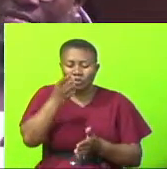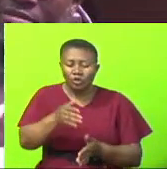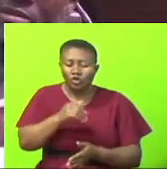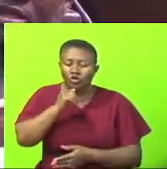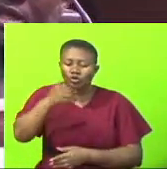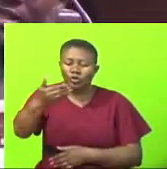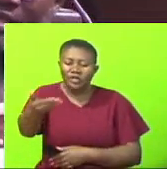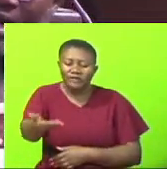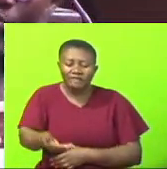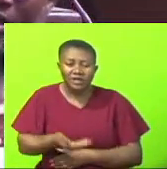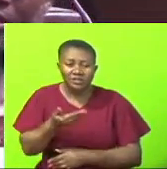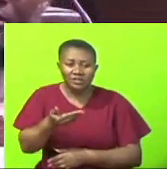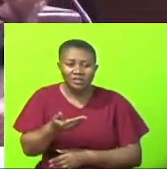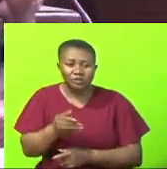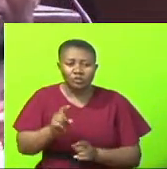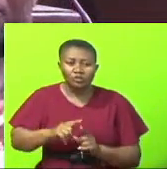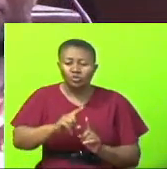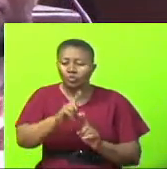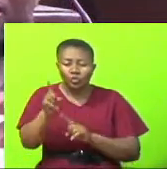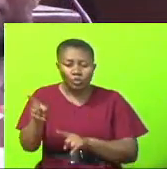that.